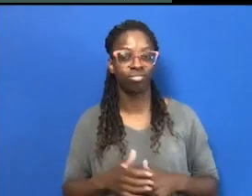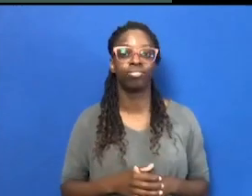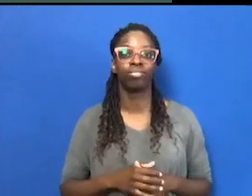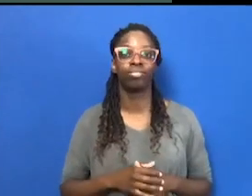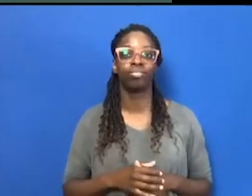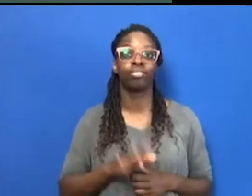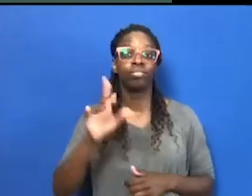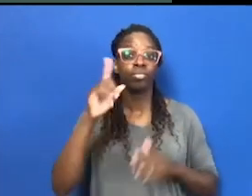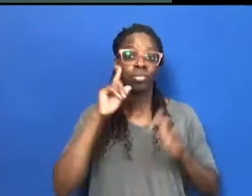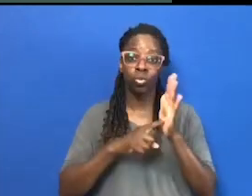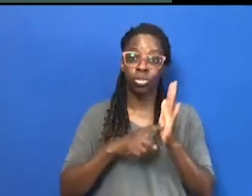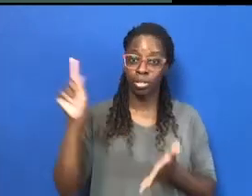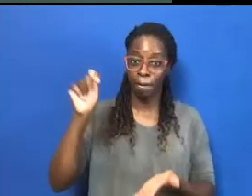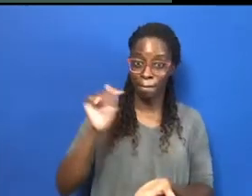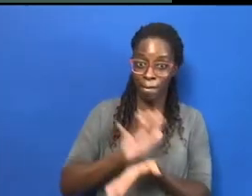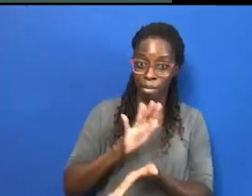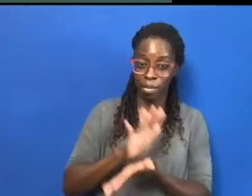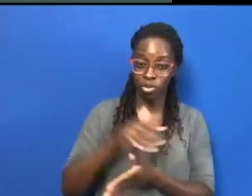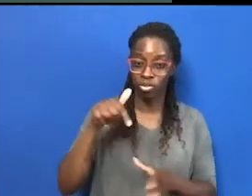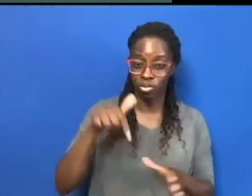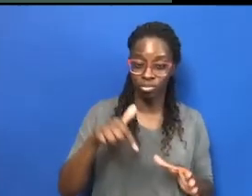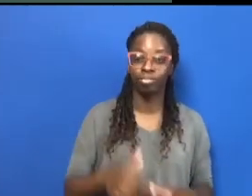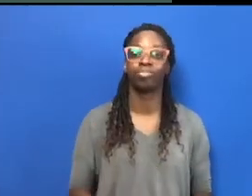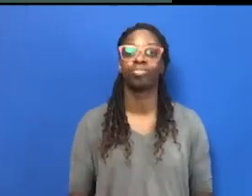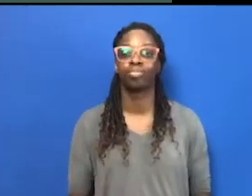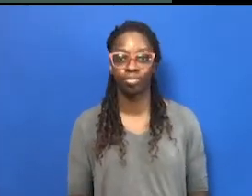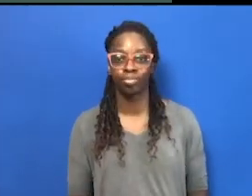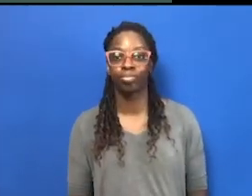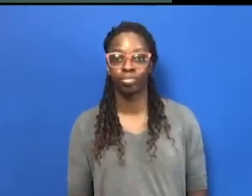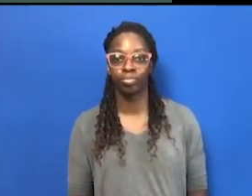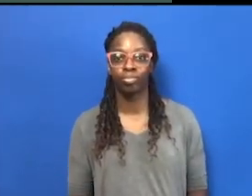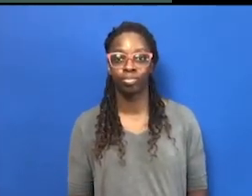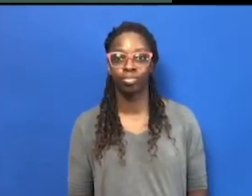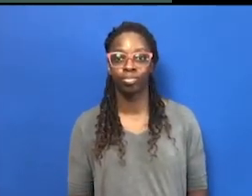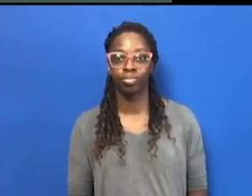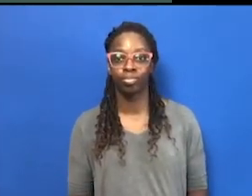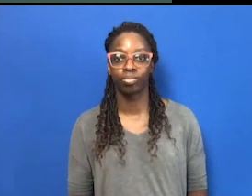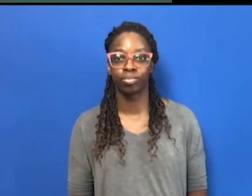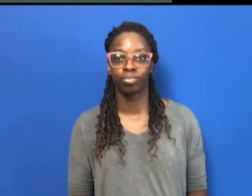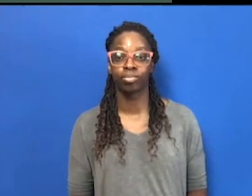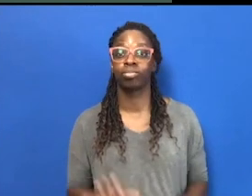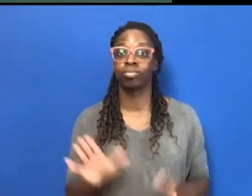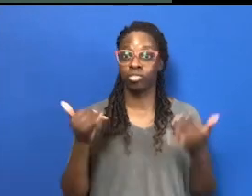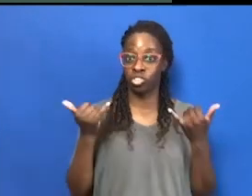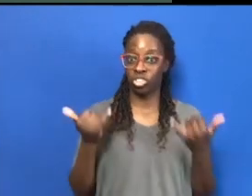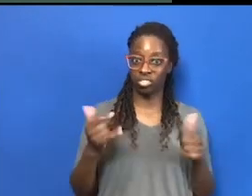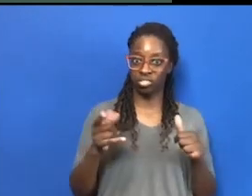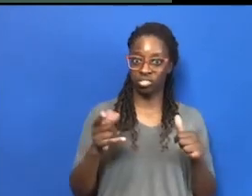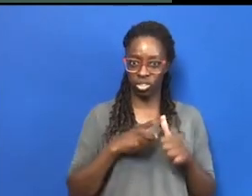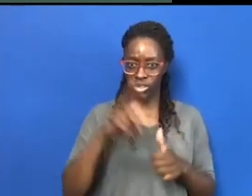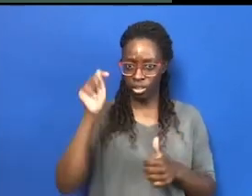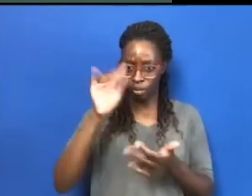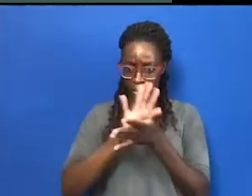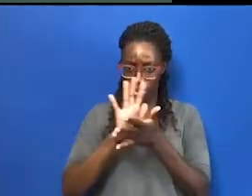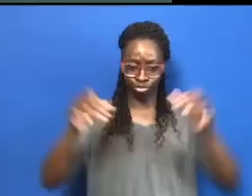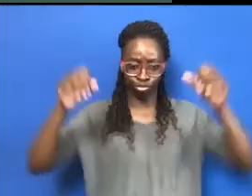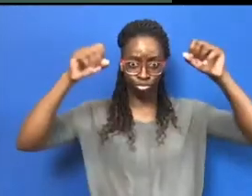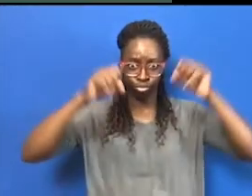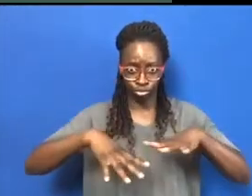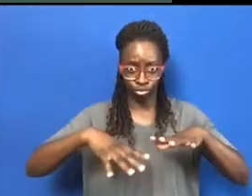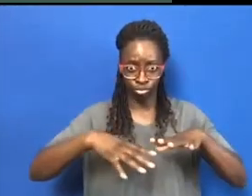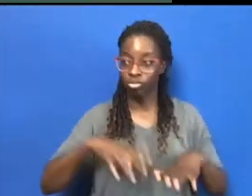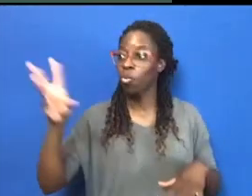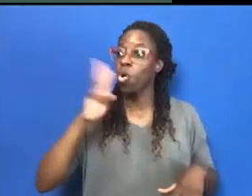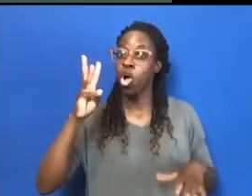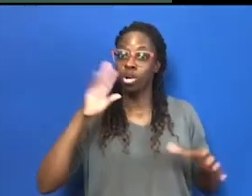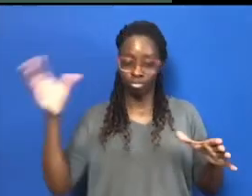activity. So let's say you're focused on the step of pouring the water into the bowl in the toilet paper mush activity. You might give a